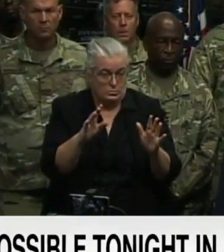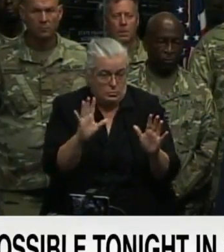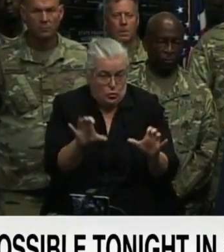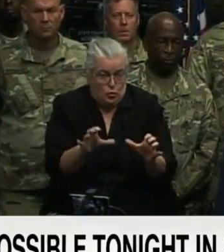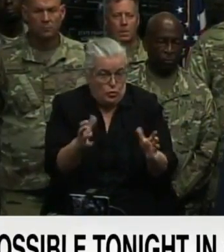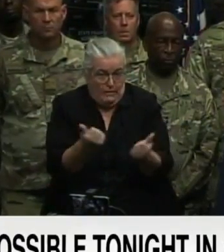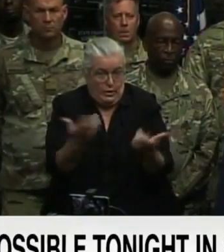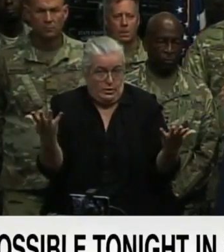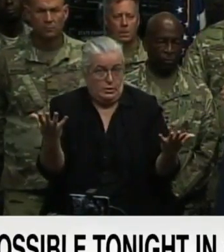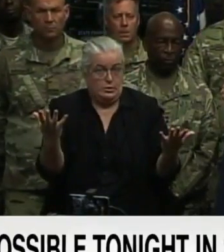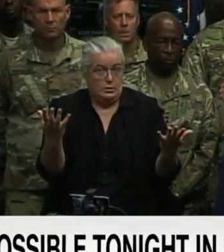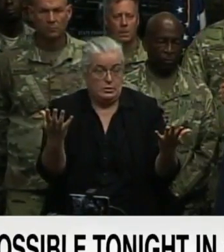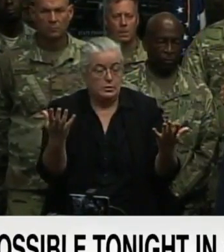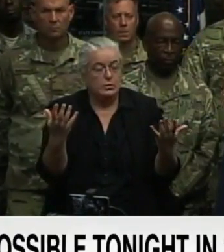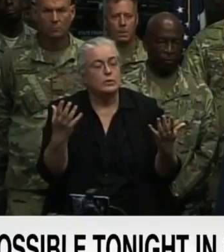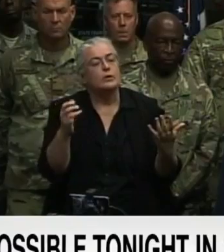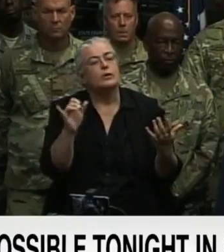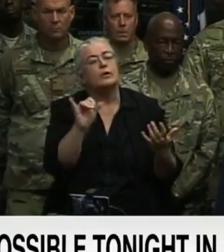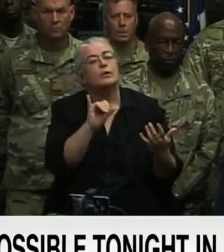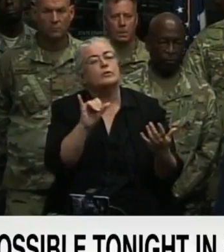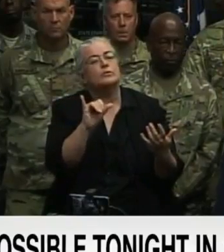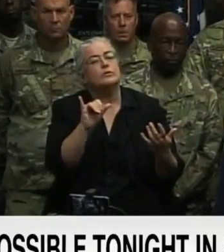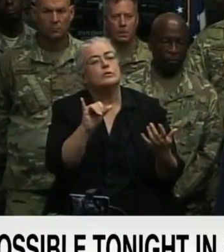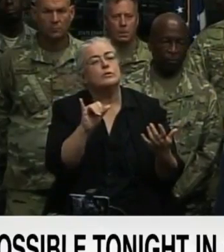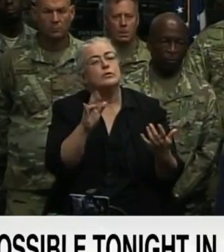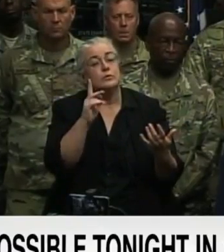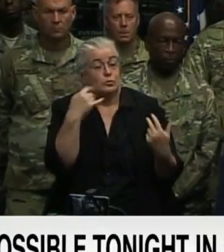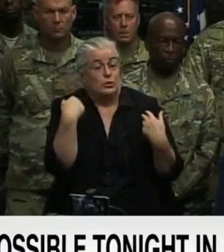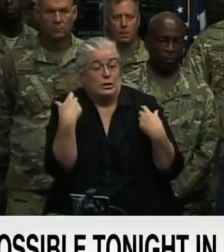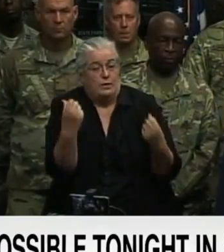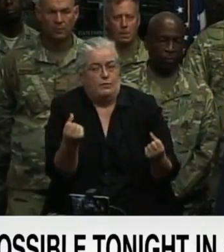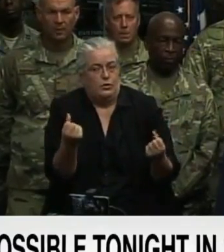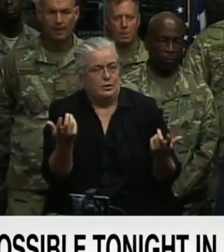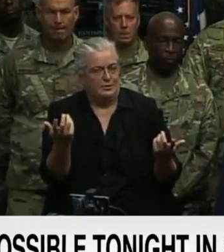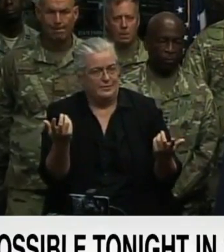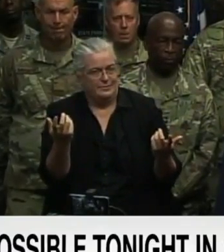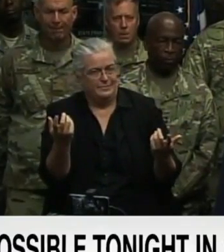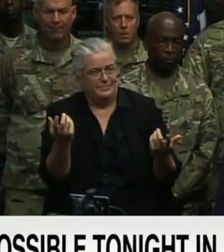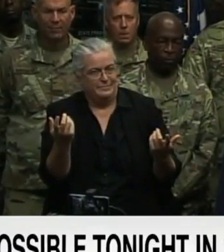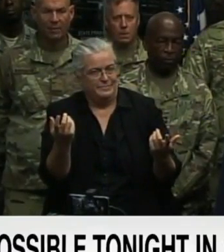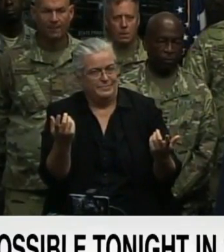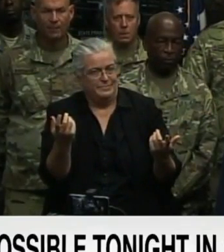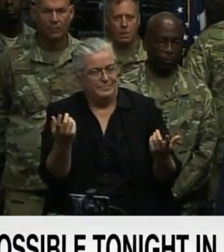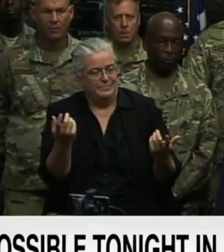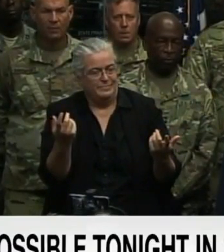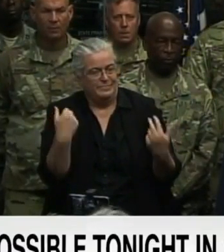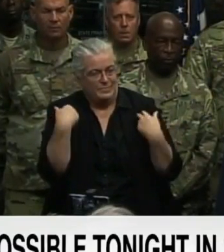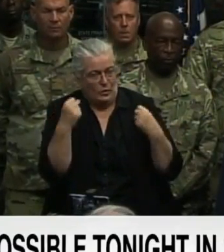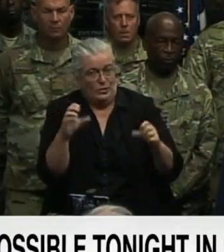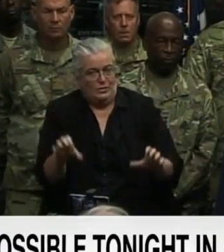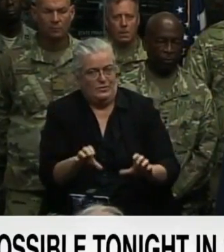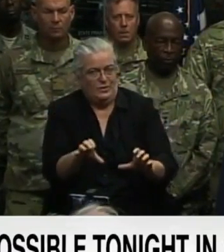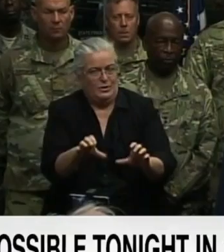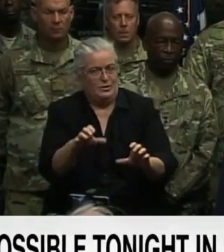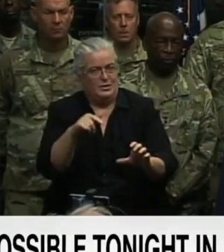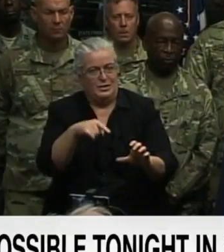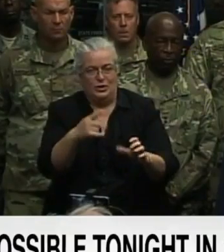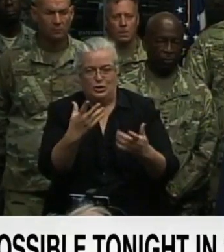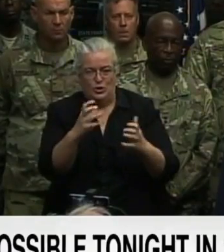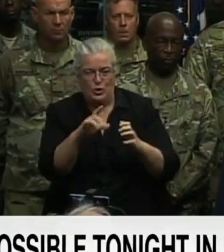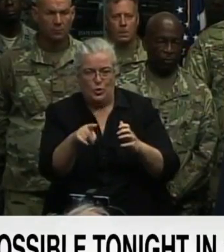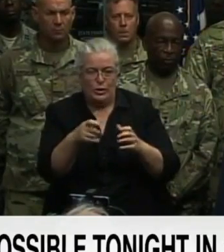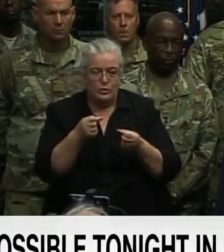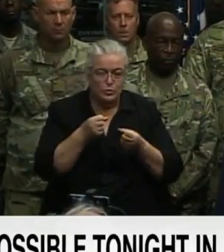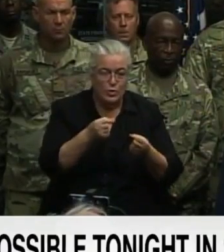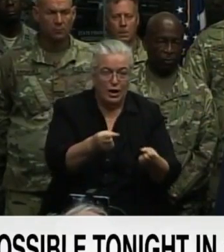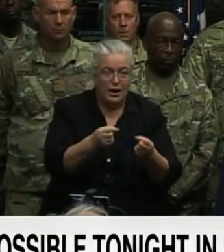want to do is make sure there's going to be recovery efforts. And so you don't want to be in the way of those. So you've just got to be